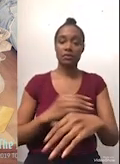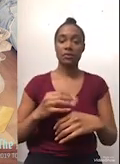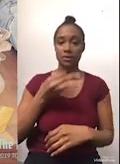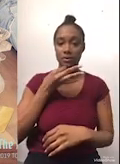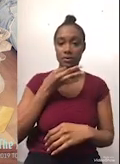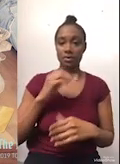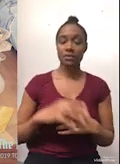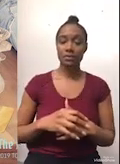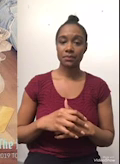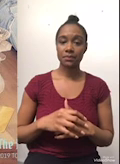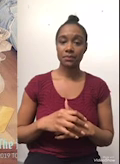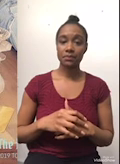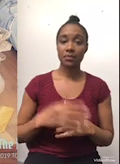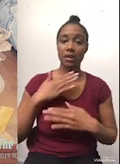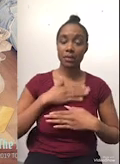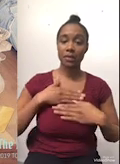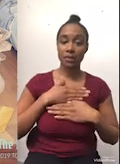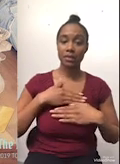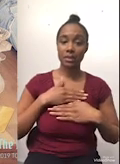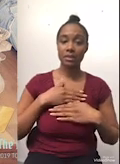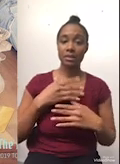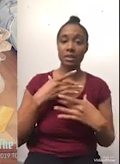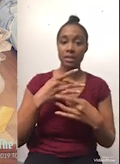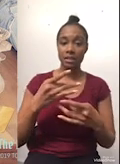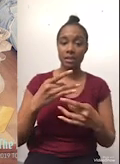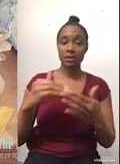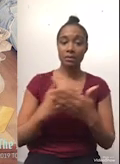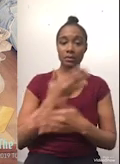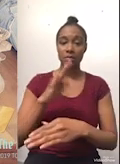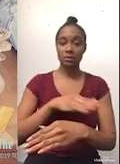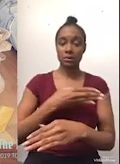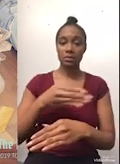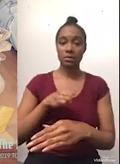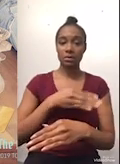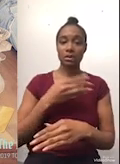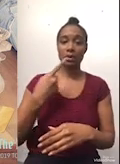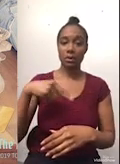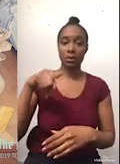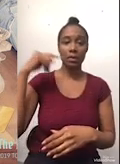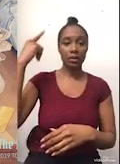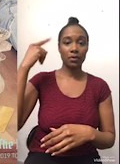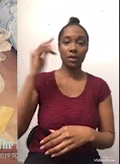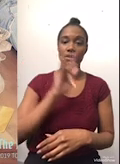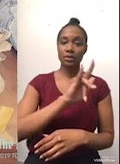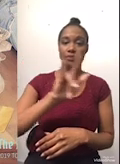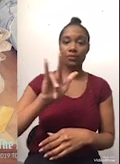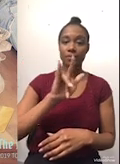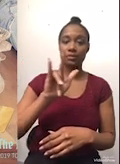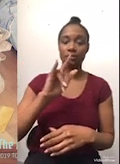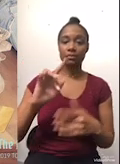ask you to take interest in our latest single, Going Crazy, as well. I love you. Kun,